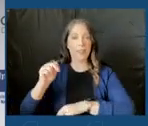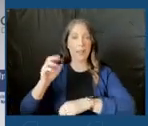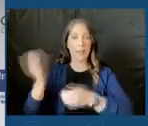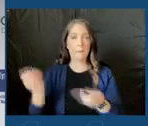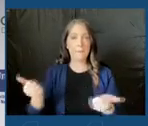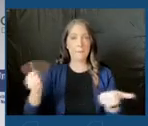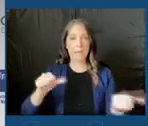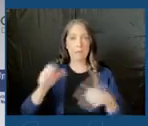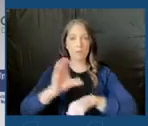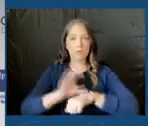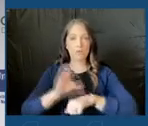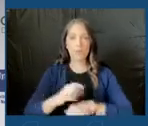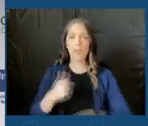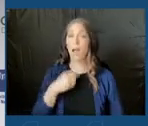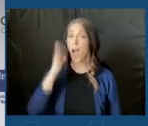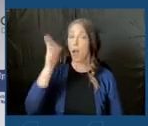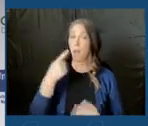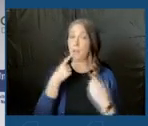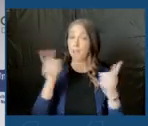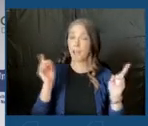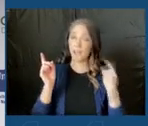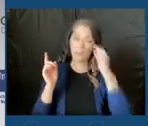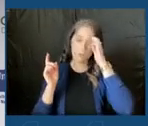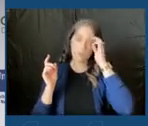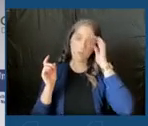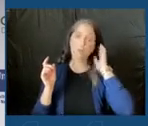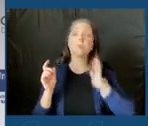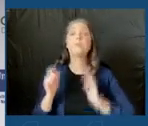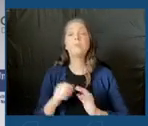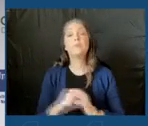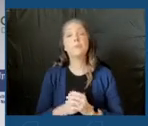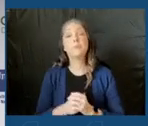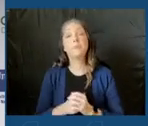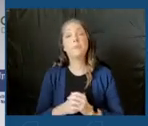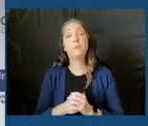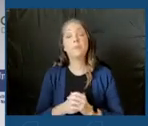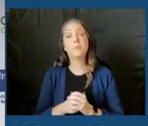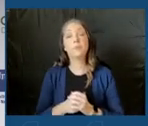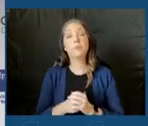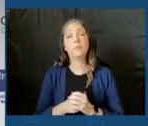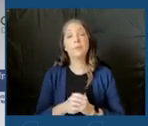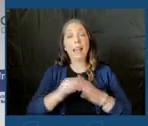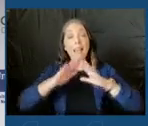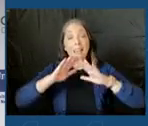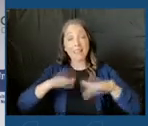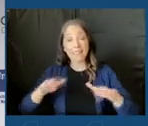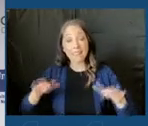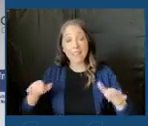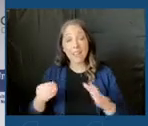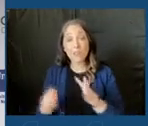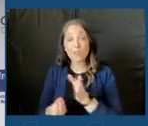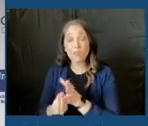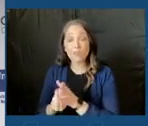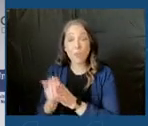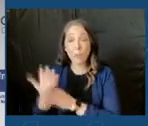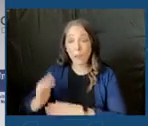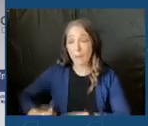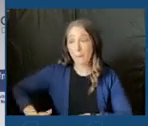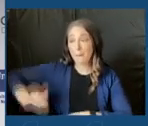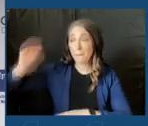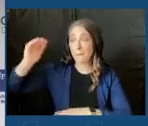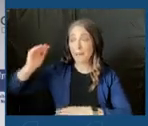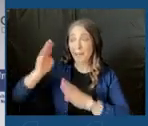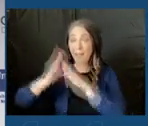say that there is no justice as long as kids are growing up in substandard housing where their